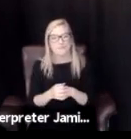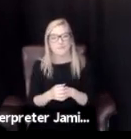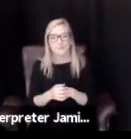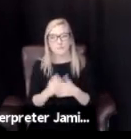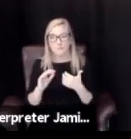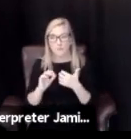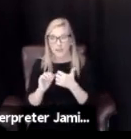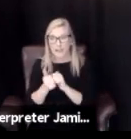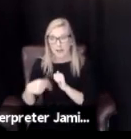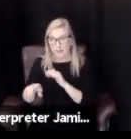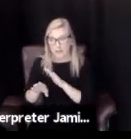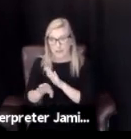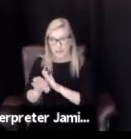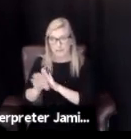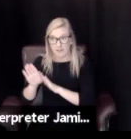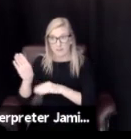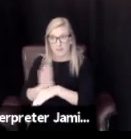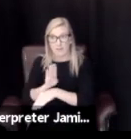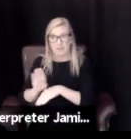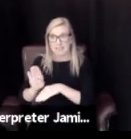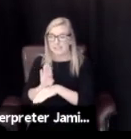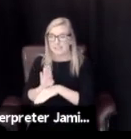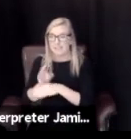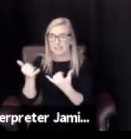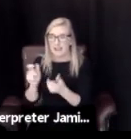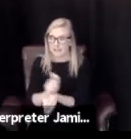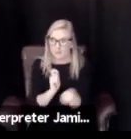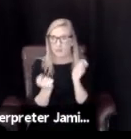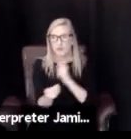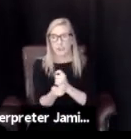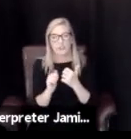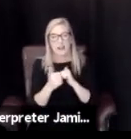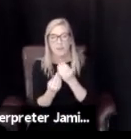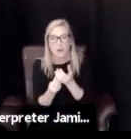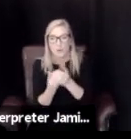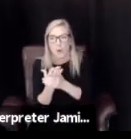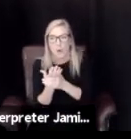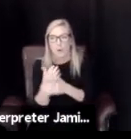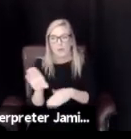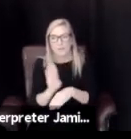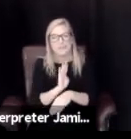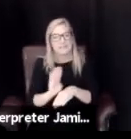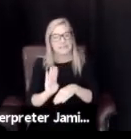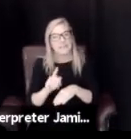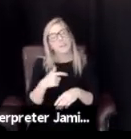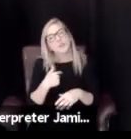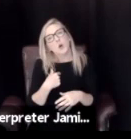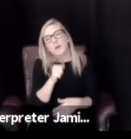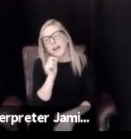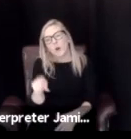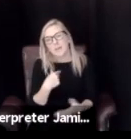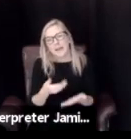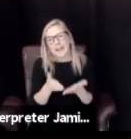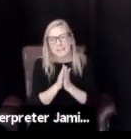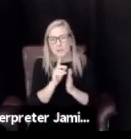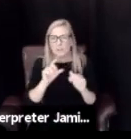business isn't how they can continue to grow their business as a result of what's going on. And that's why I said, not only am I asking or challenging you